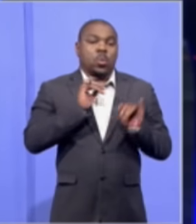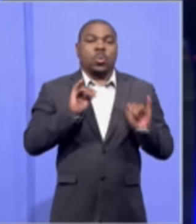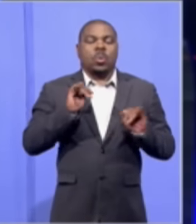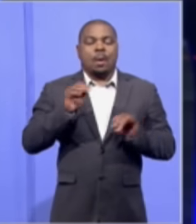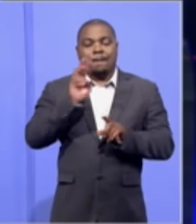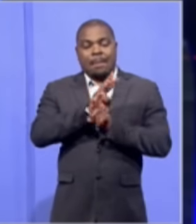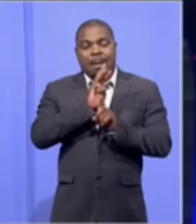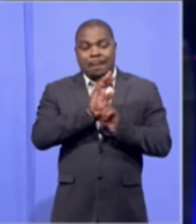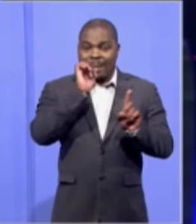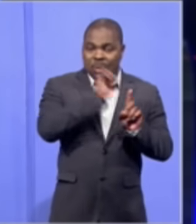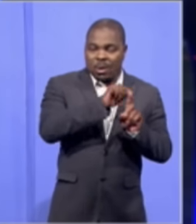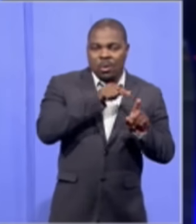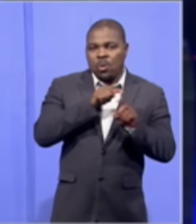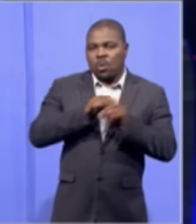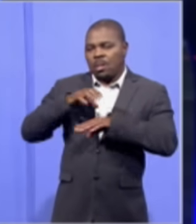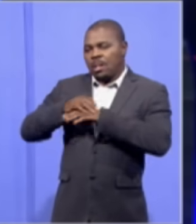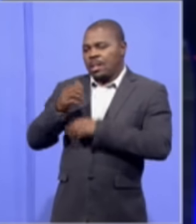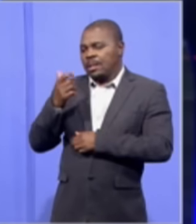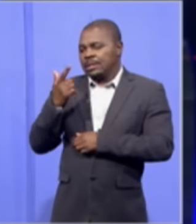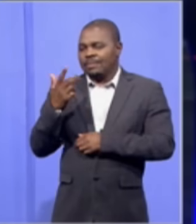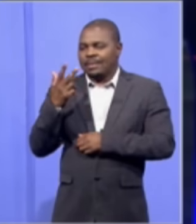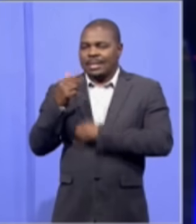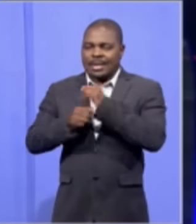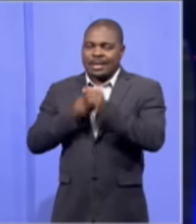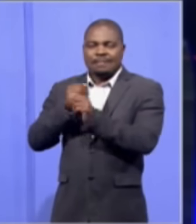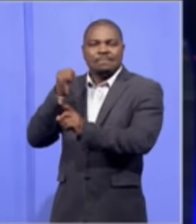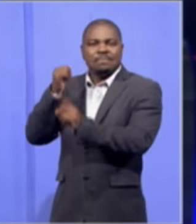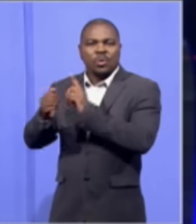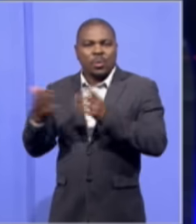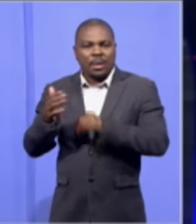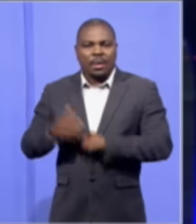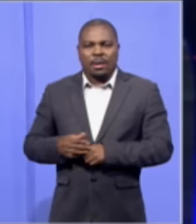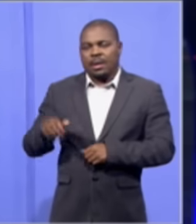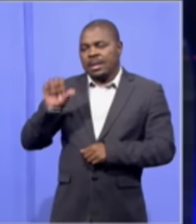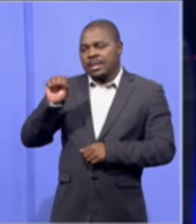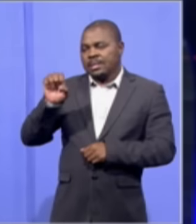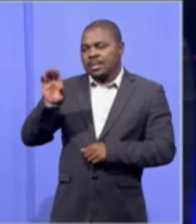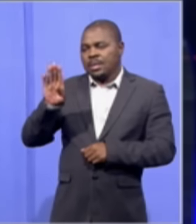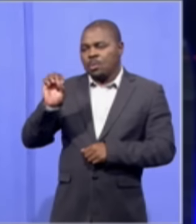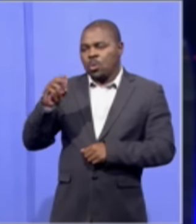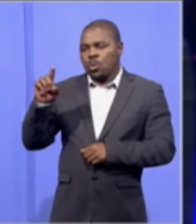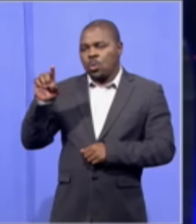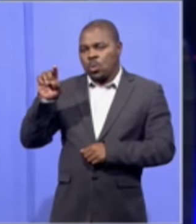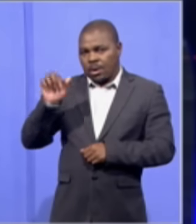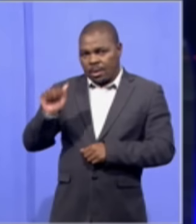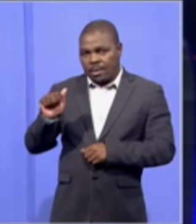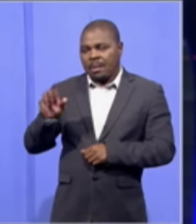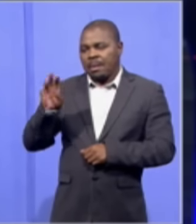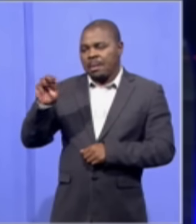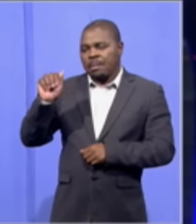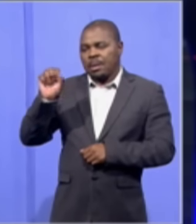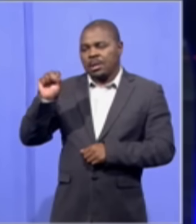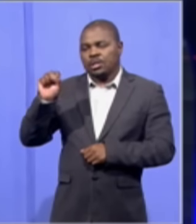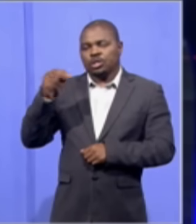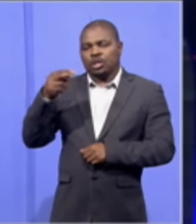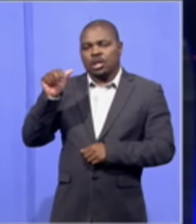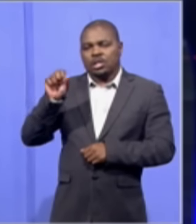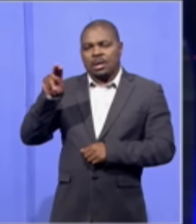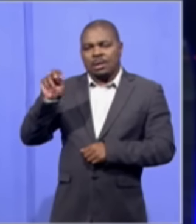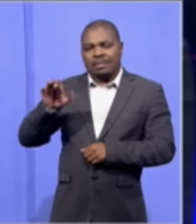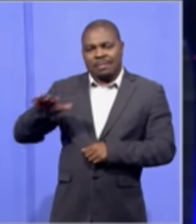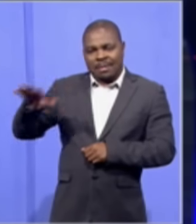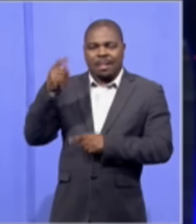mme wa hae ya dilemo tse 80 a metsisupileng wa Sebora Gamashashane ka ntlenyana ho polokwane provinseng ya Limpopo. Ho belelwa